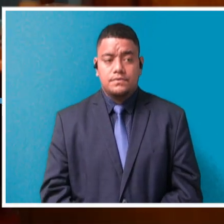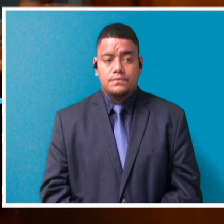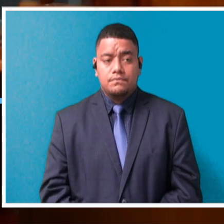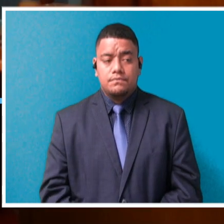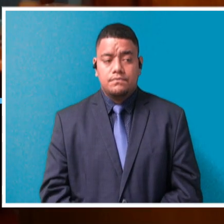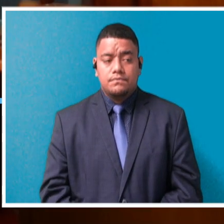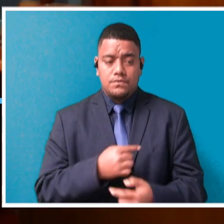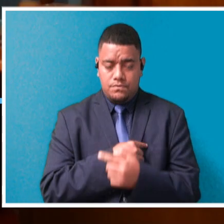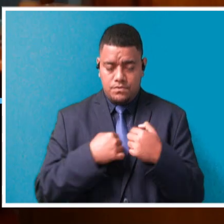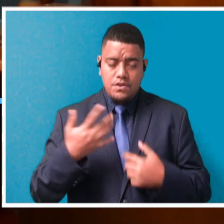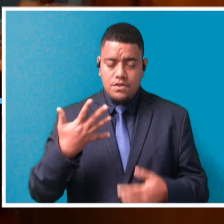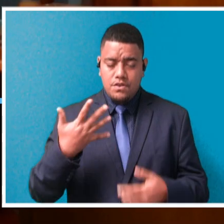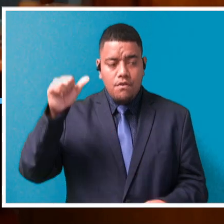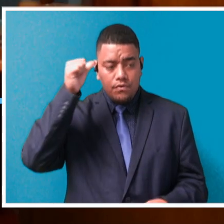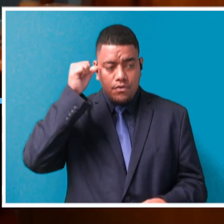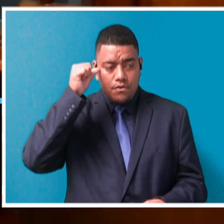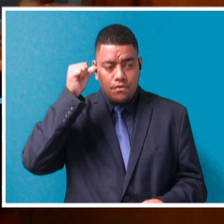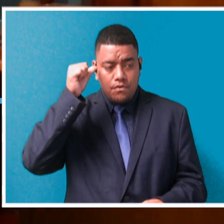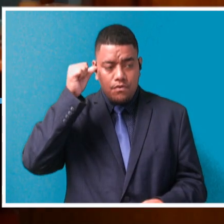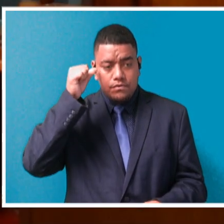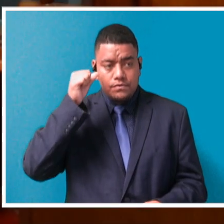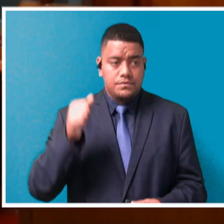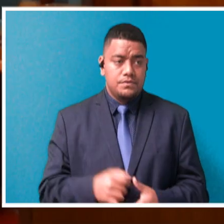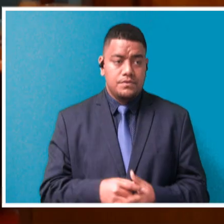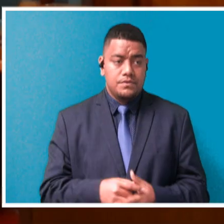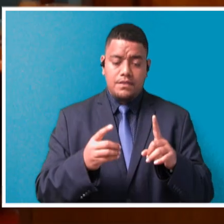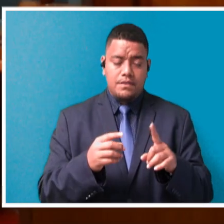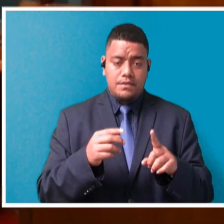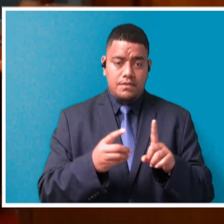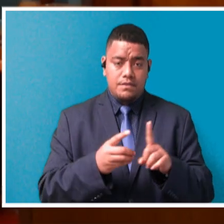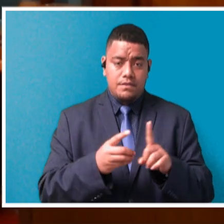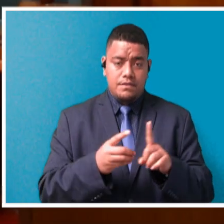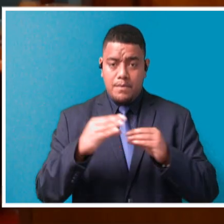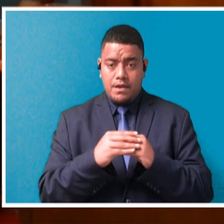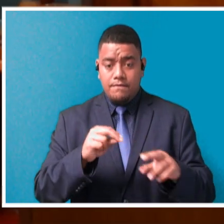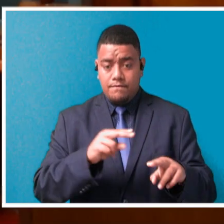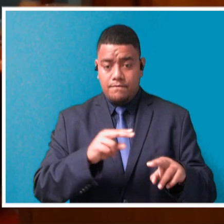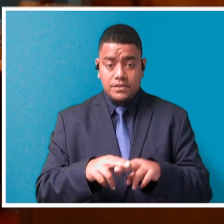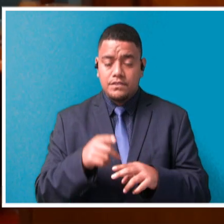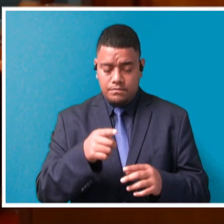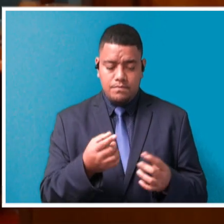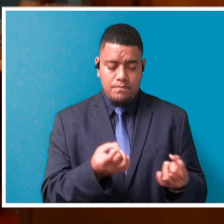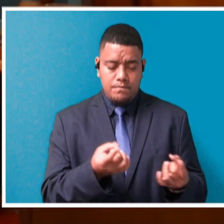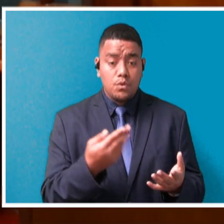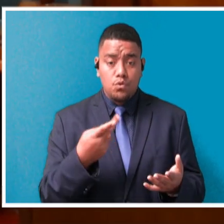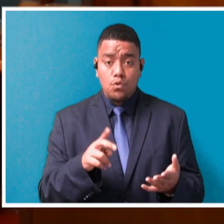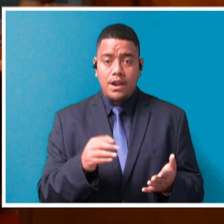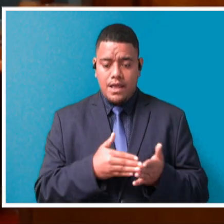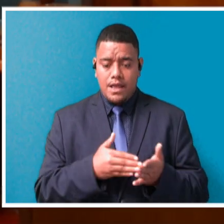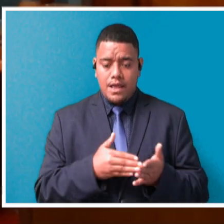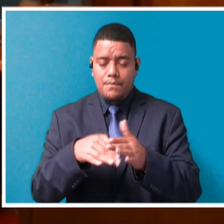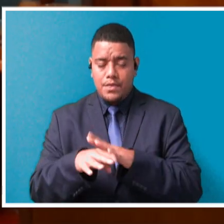We all know, sir, the Development Bank was set up to assist in